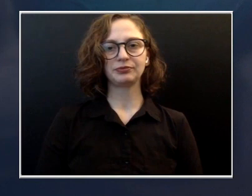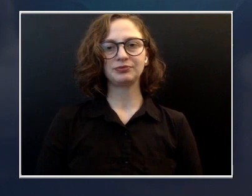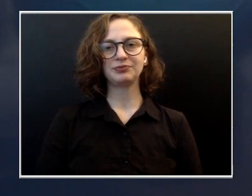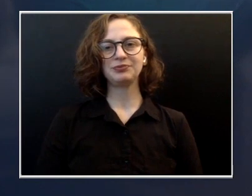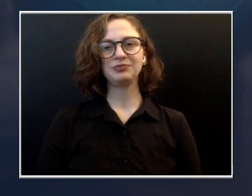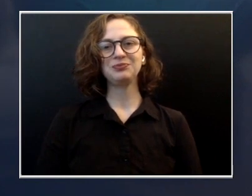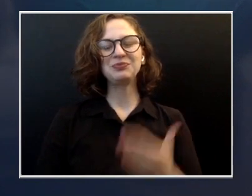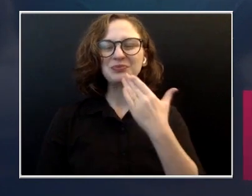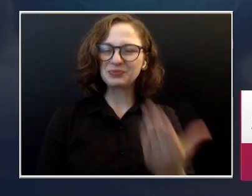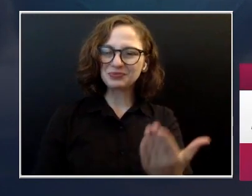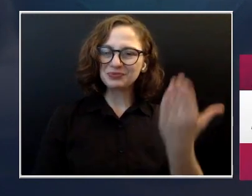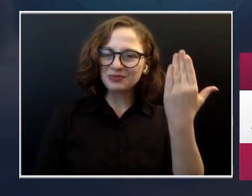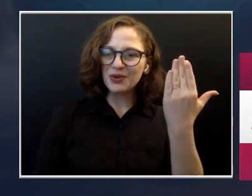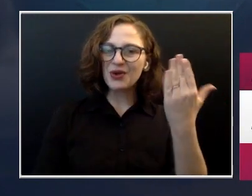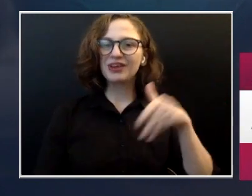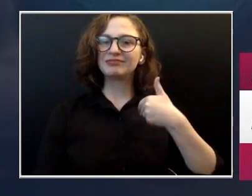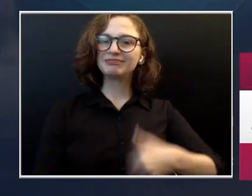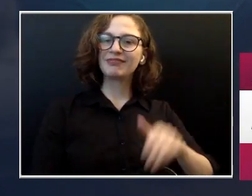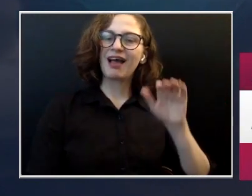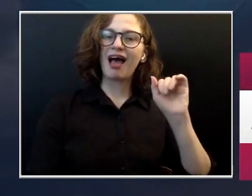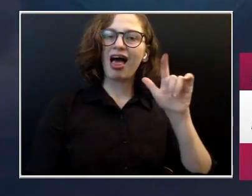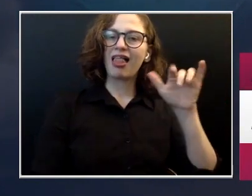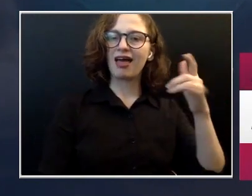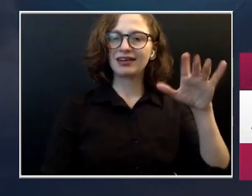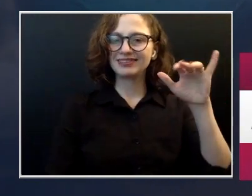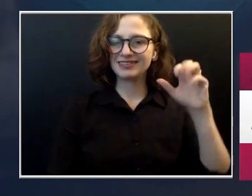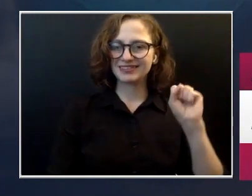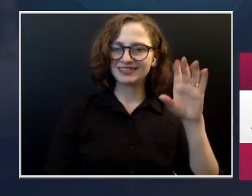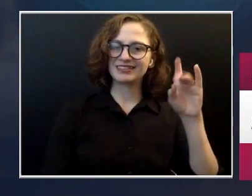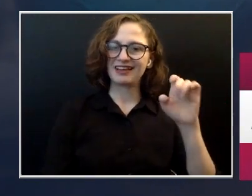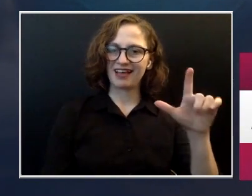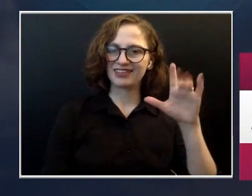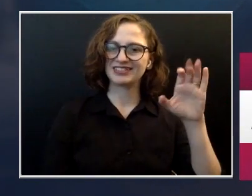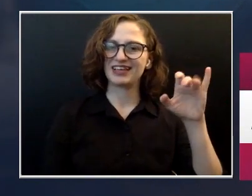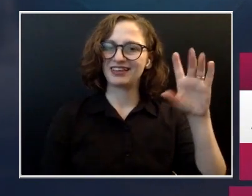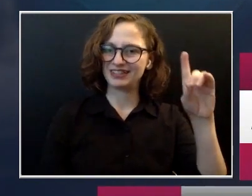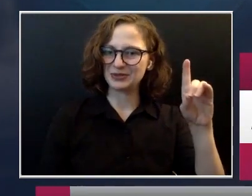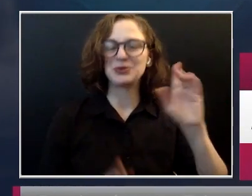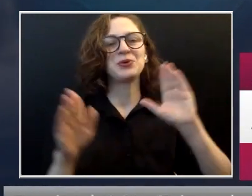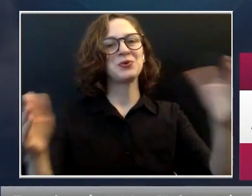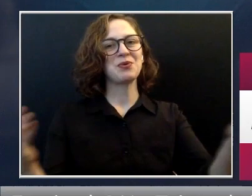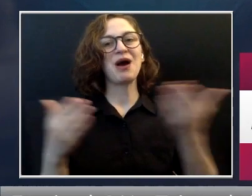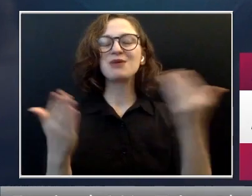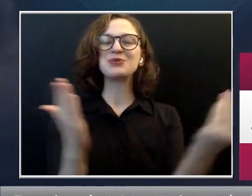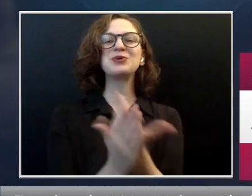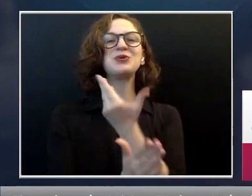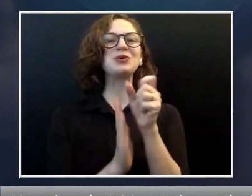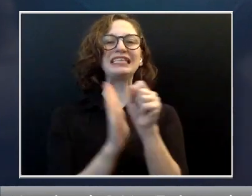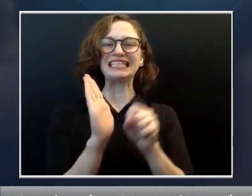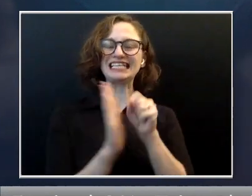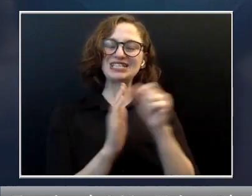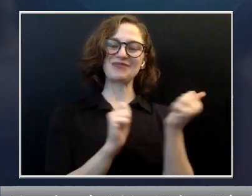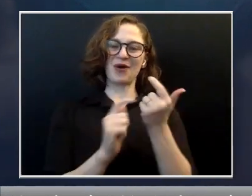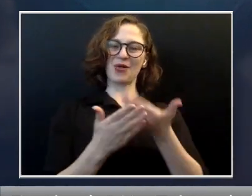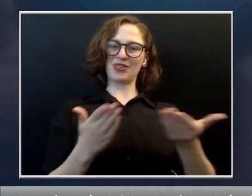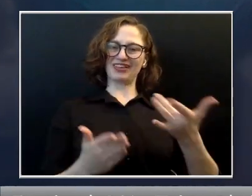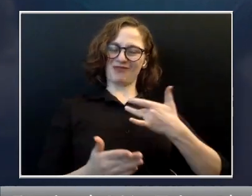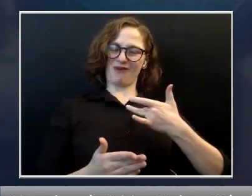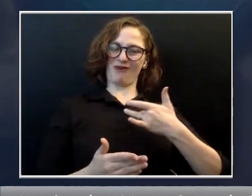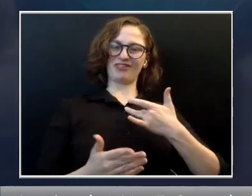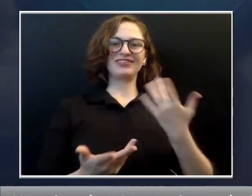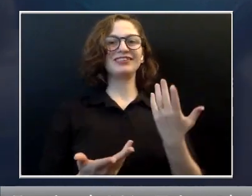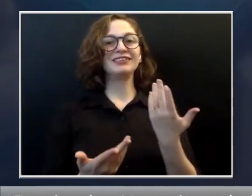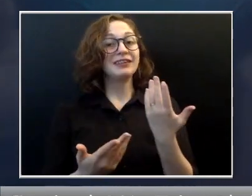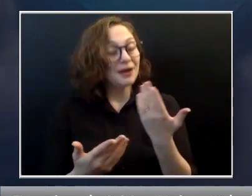Good morning, I'm Alexis Del Cid. Welcome to a brand new season of All Things Heart. And what better day to kick things off than